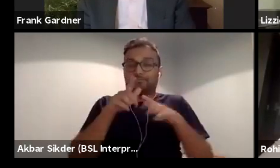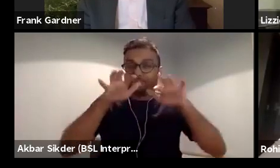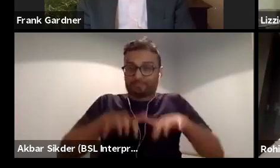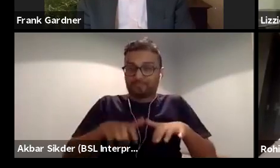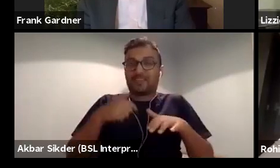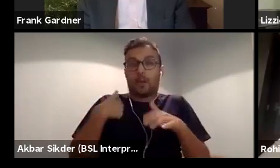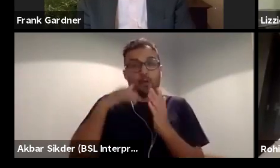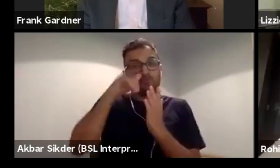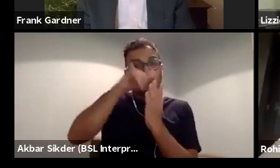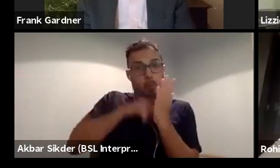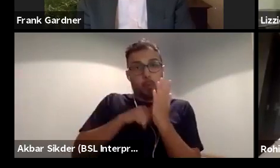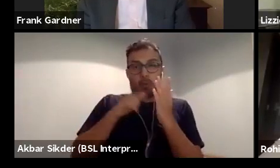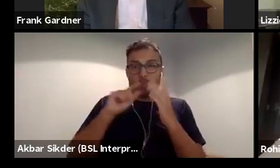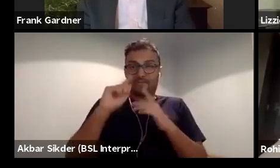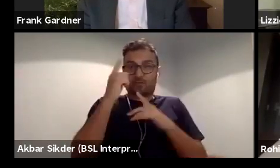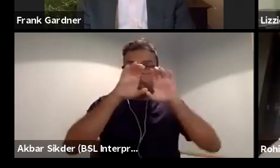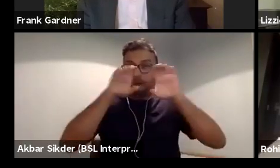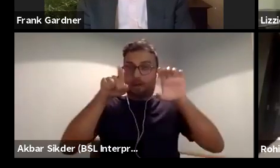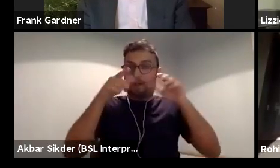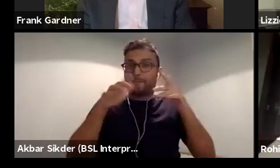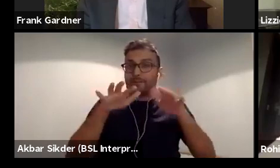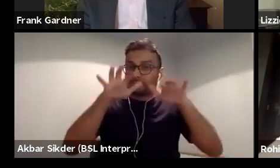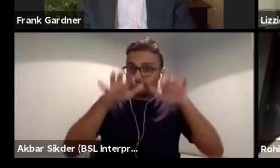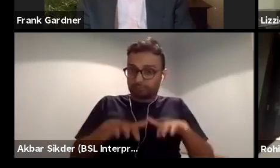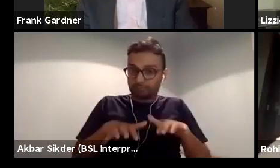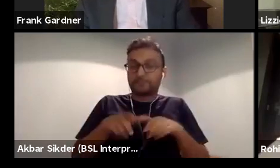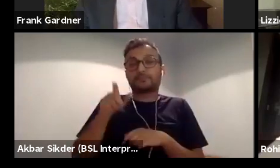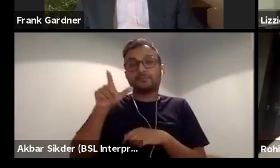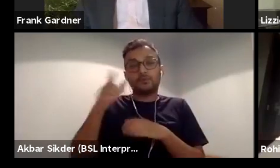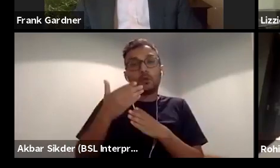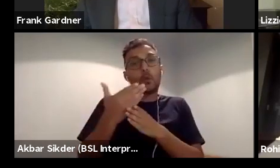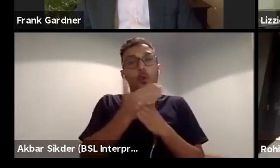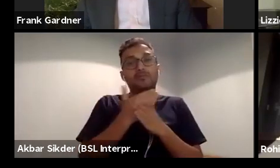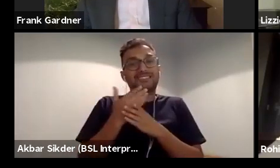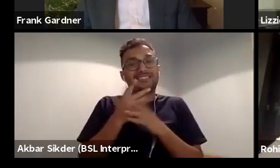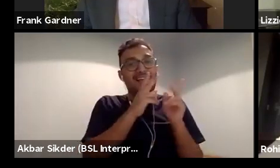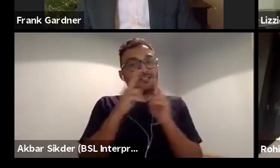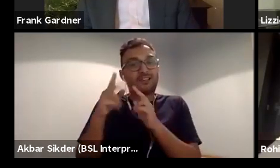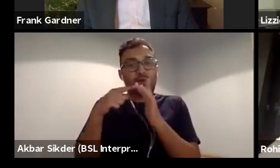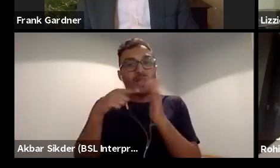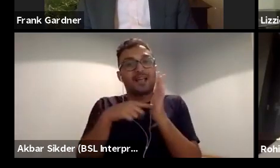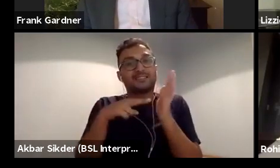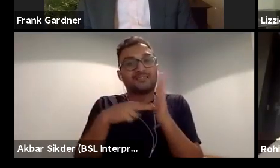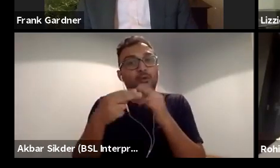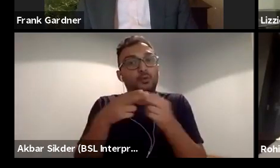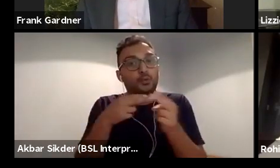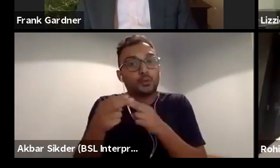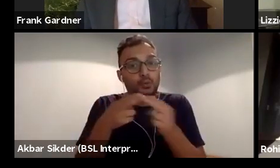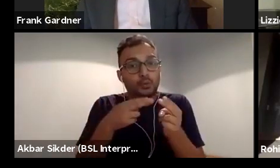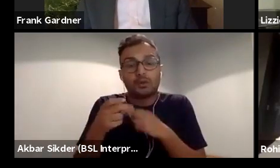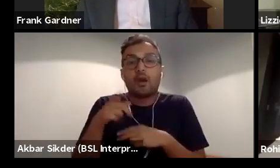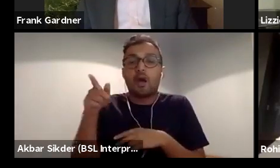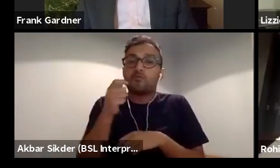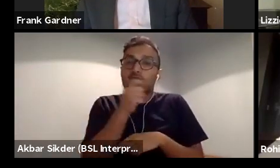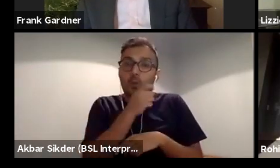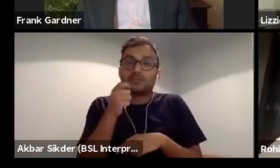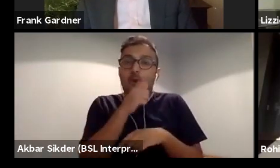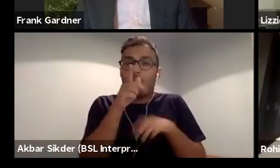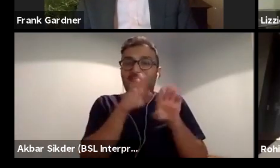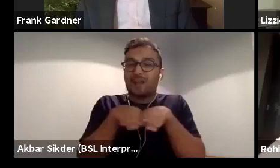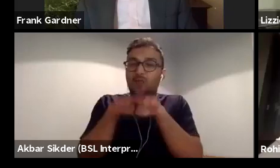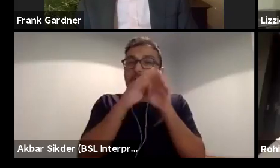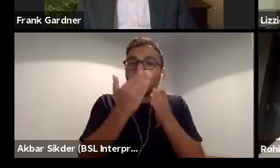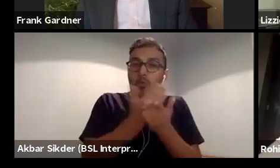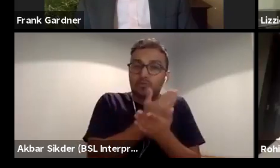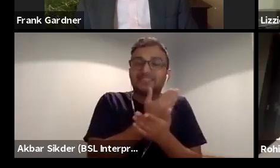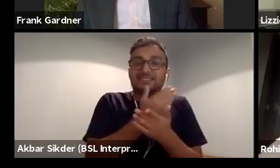it. He's the security editor for ITV News, reporting on national security and counterterrorism, both in the